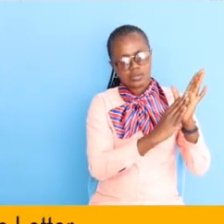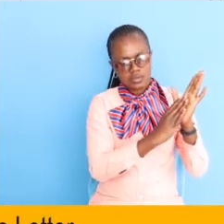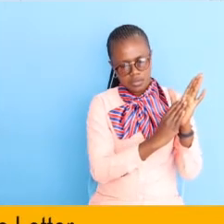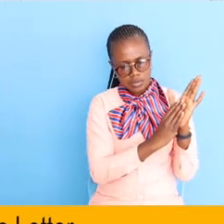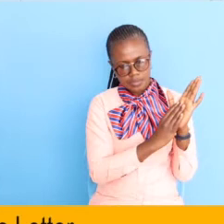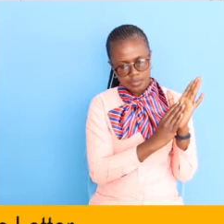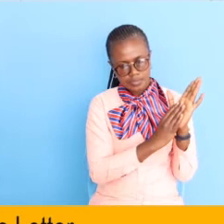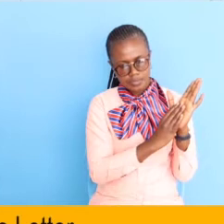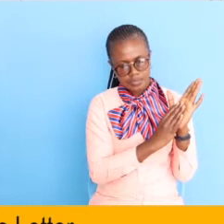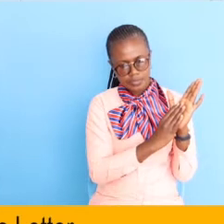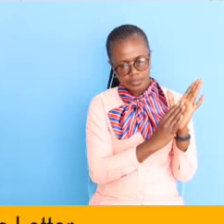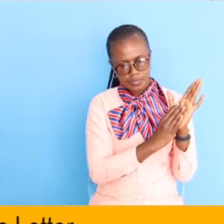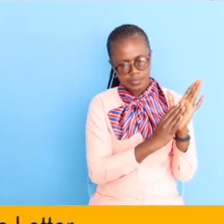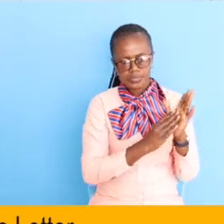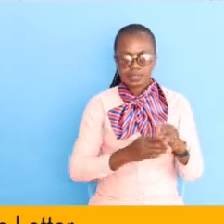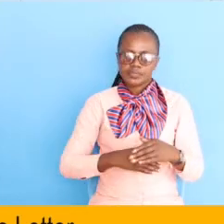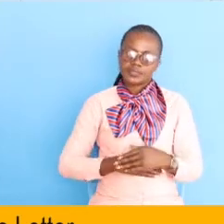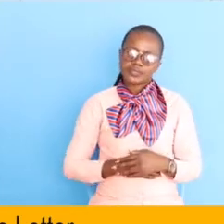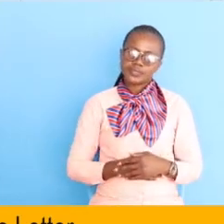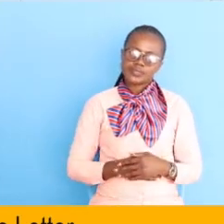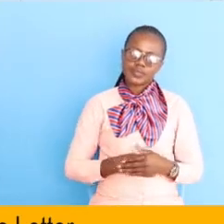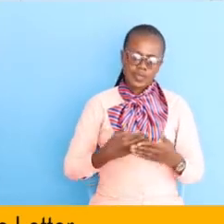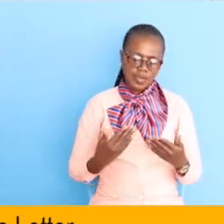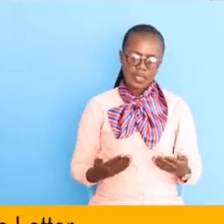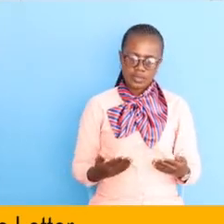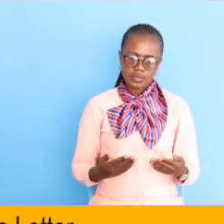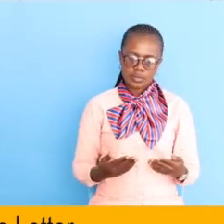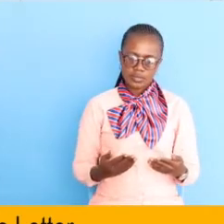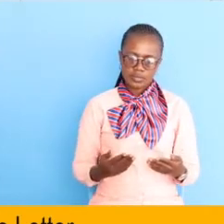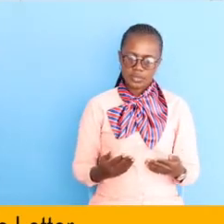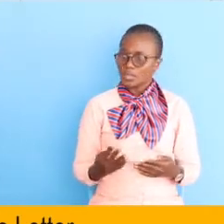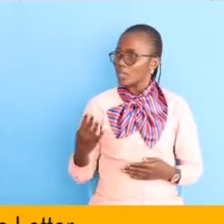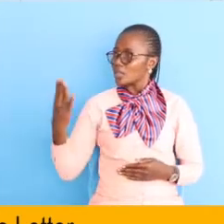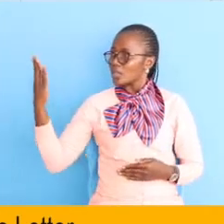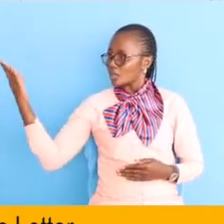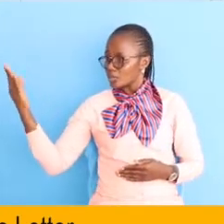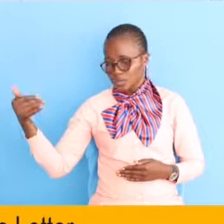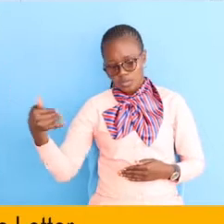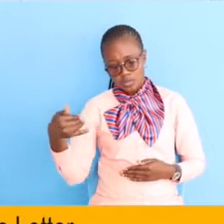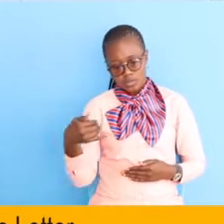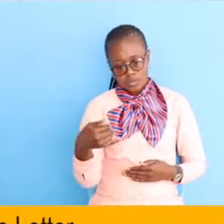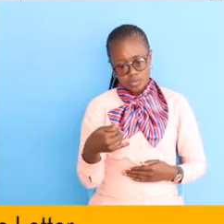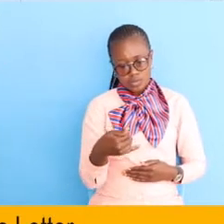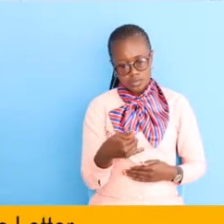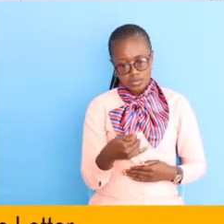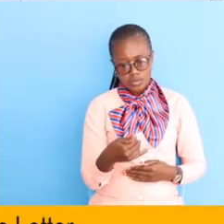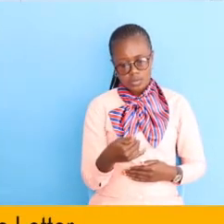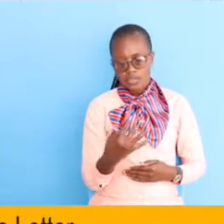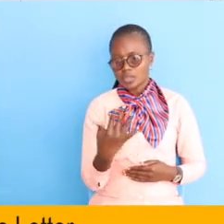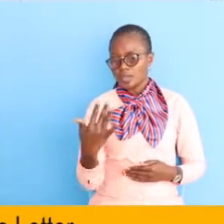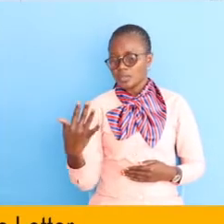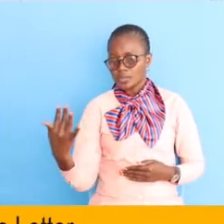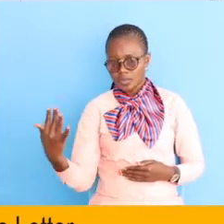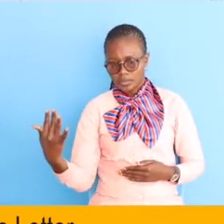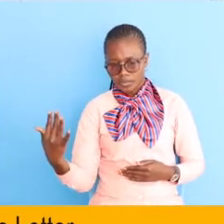7, 8, and 9. So these numbers, they have to correspond